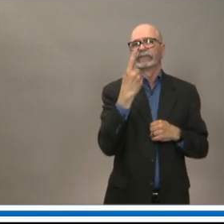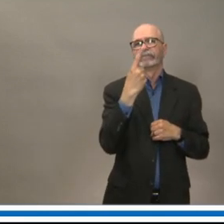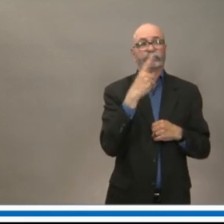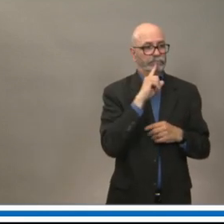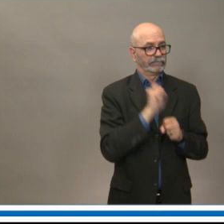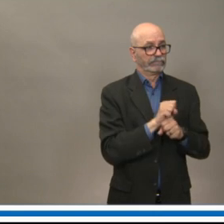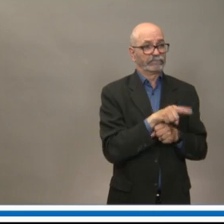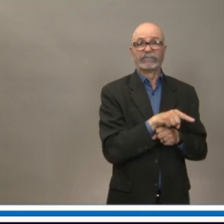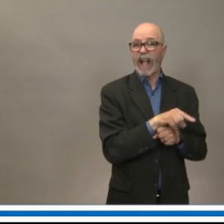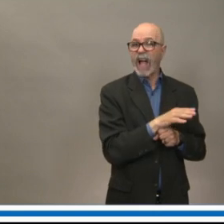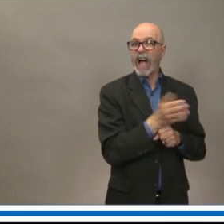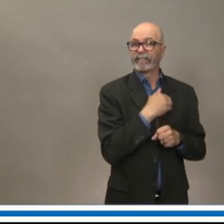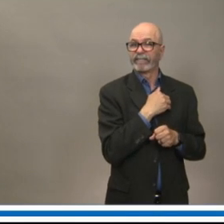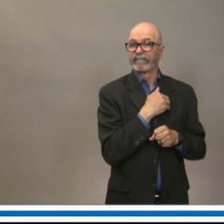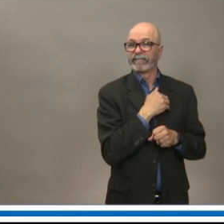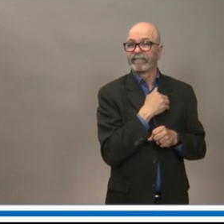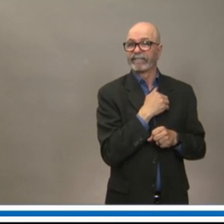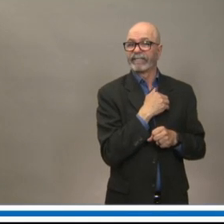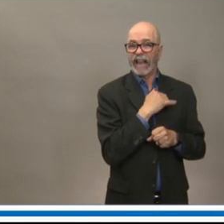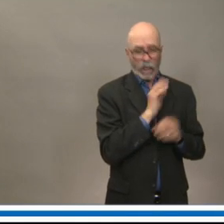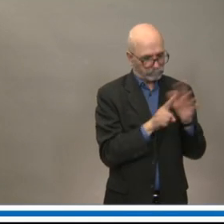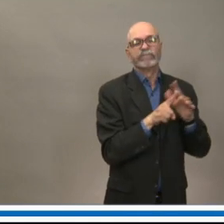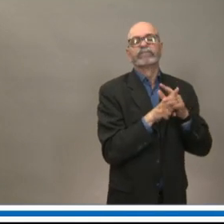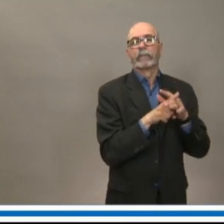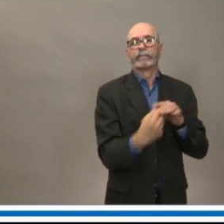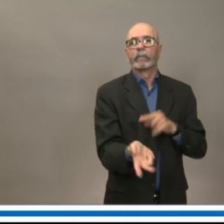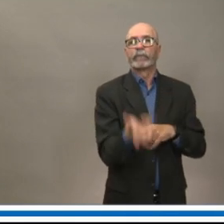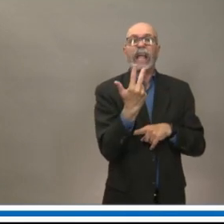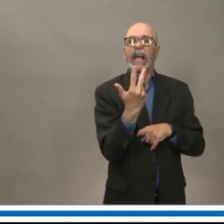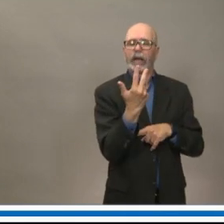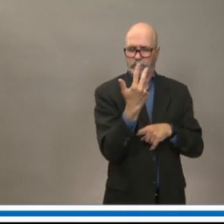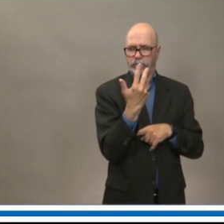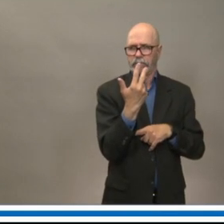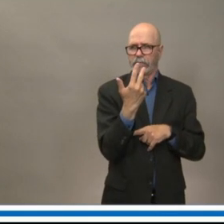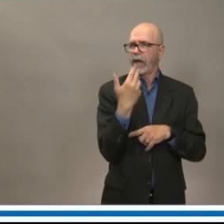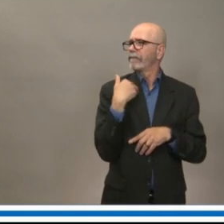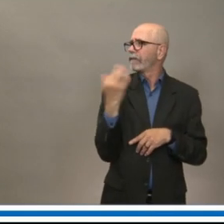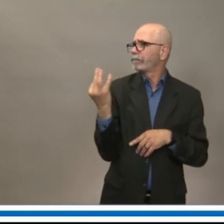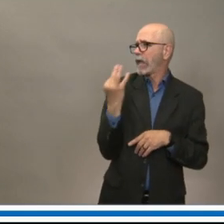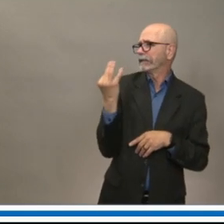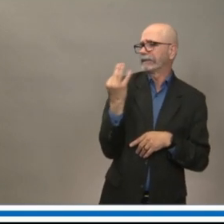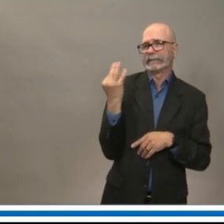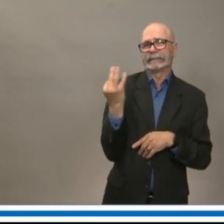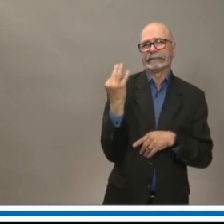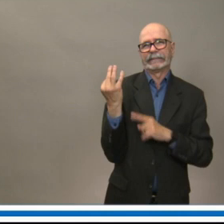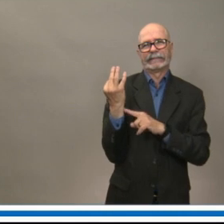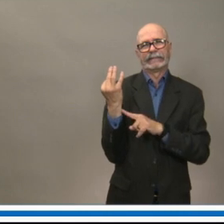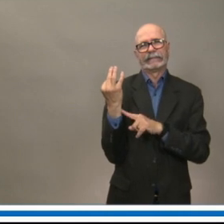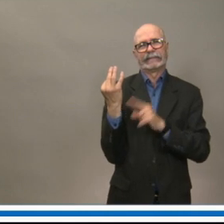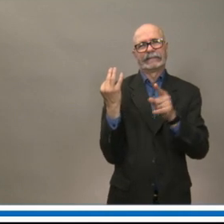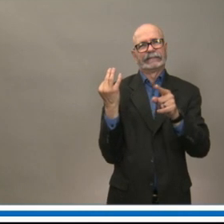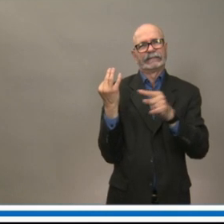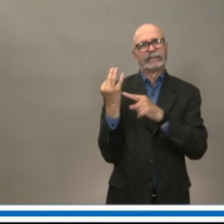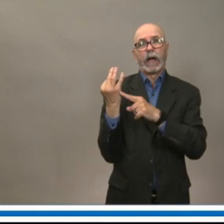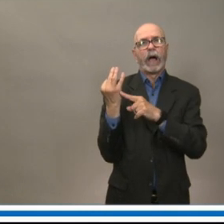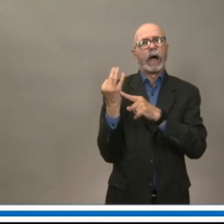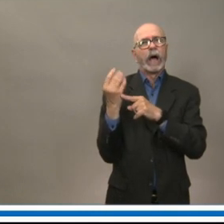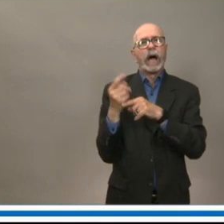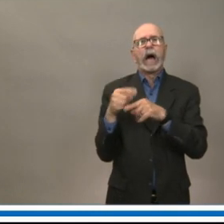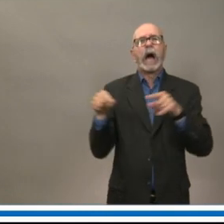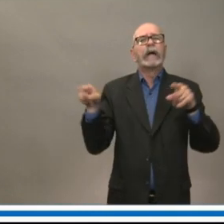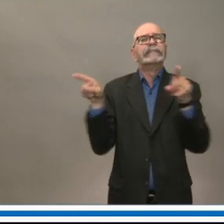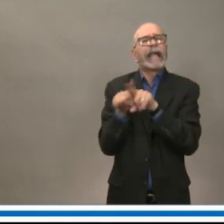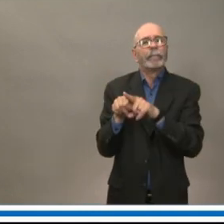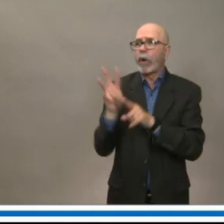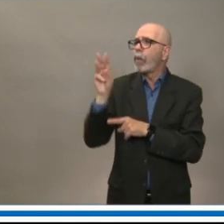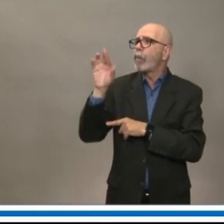cases confirmed on Friday. Now, these sources are telling us that all of these cases are from the same ward, that some of the staff from the ward have been